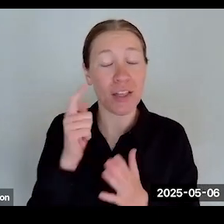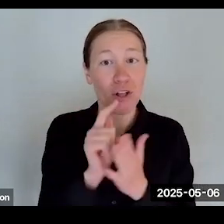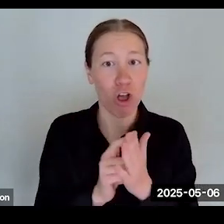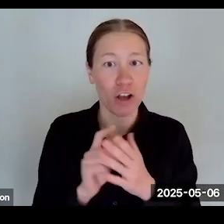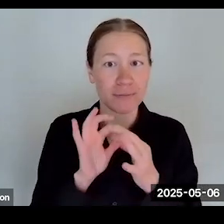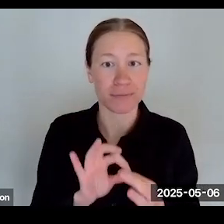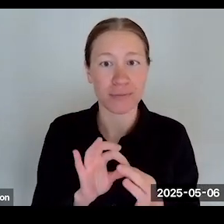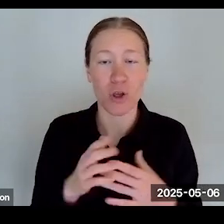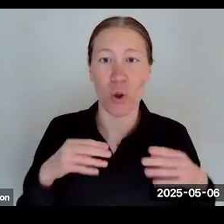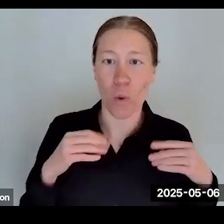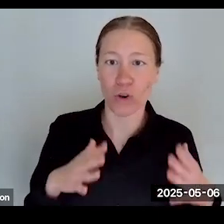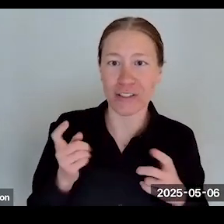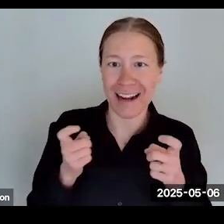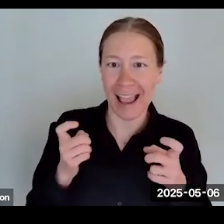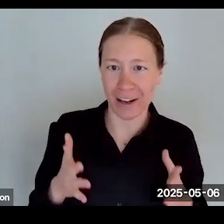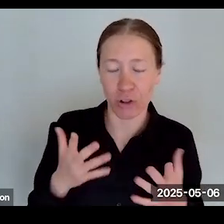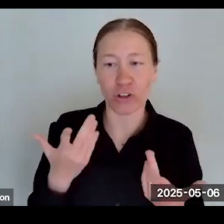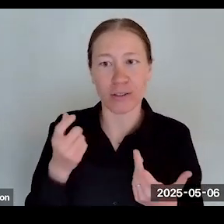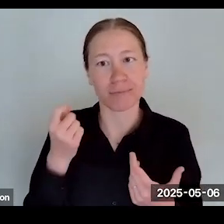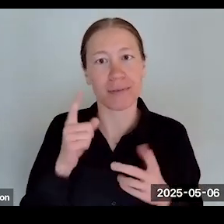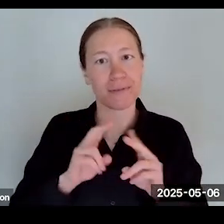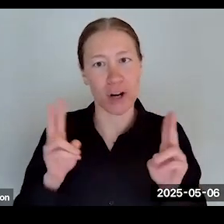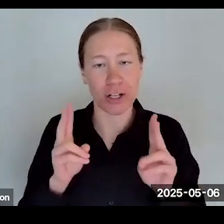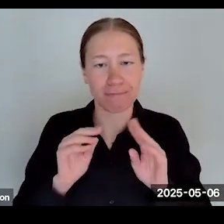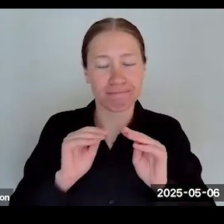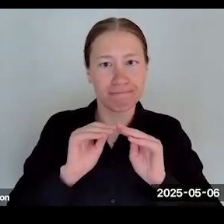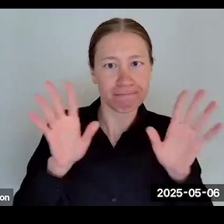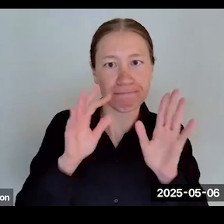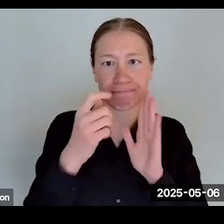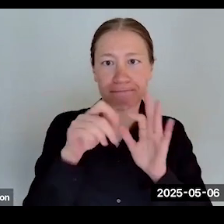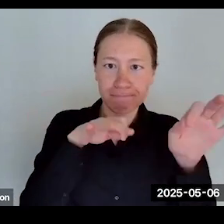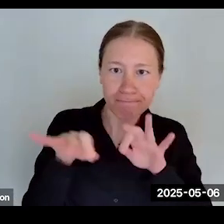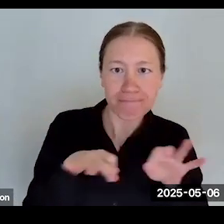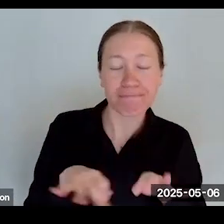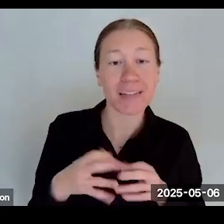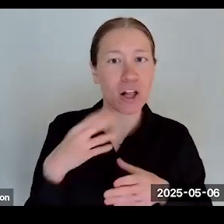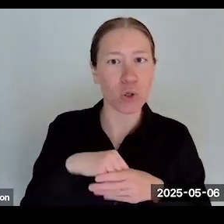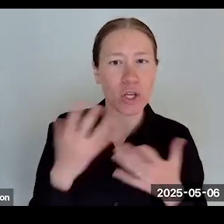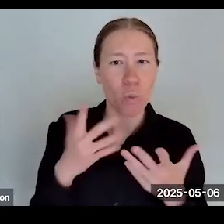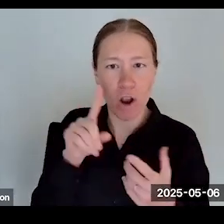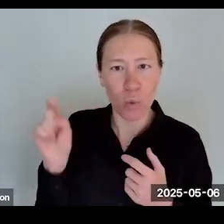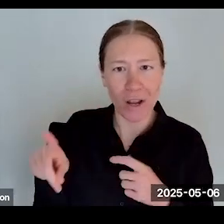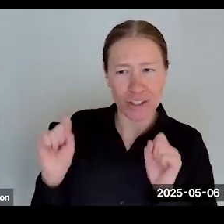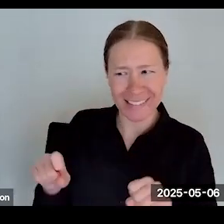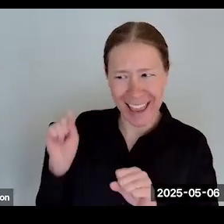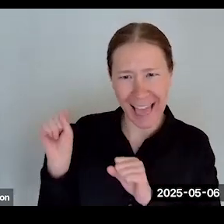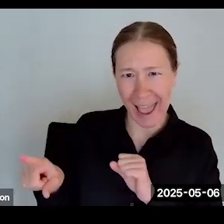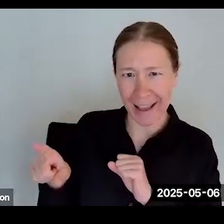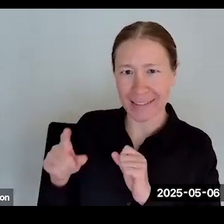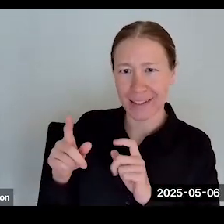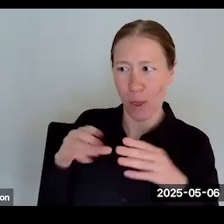owners and handlers of service animals are very prescriptive, including the questions that can be asked of a handler or owner of a service